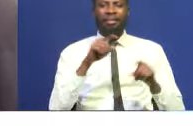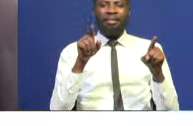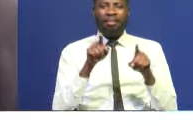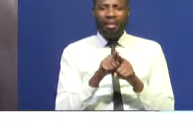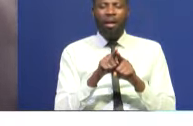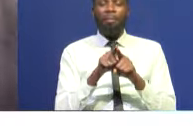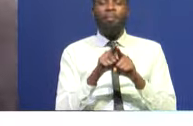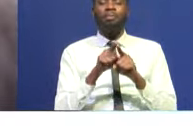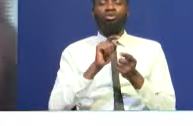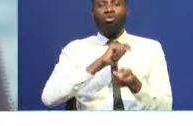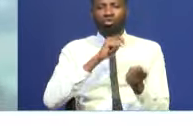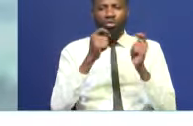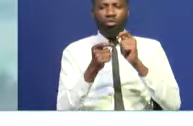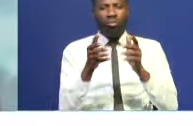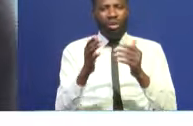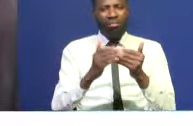vita.